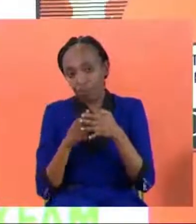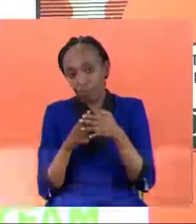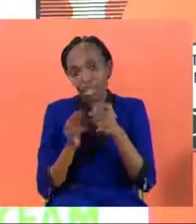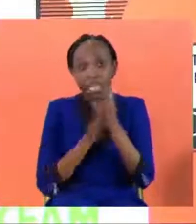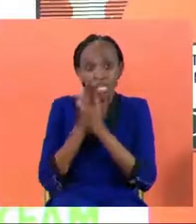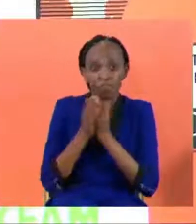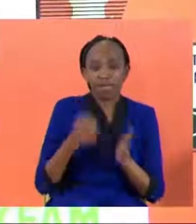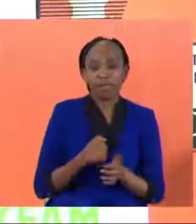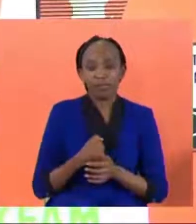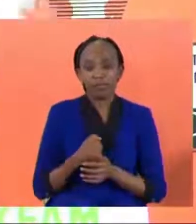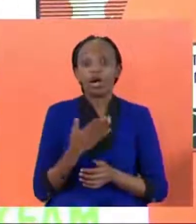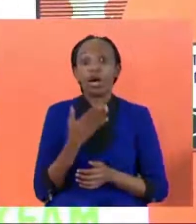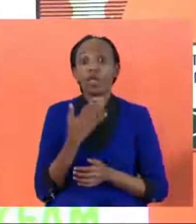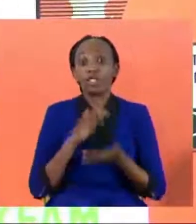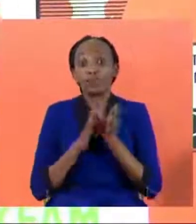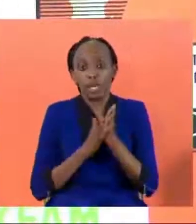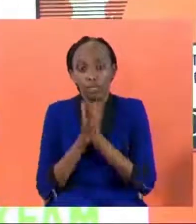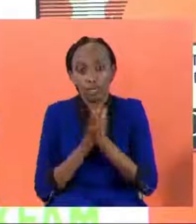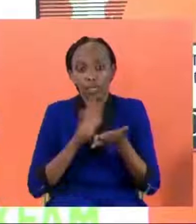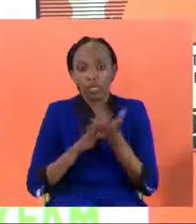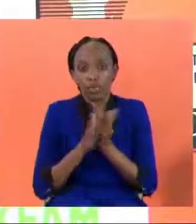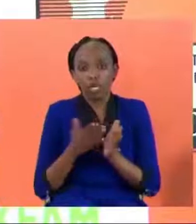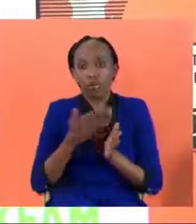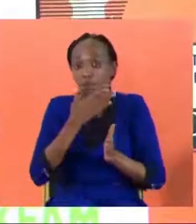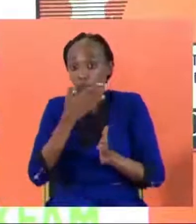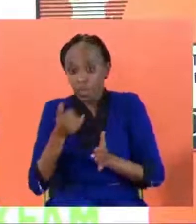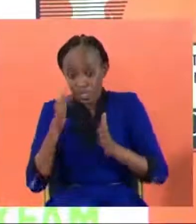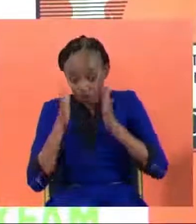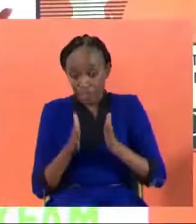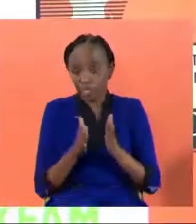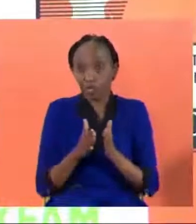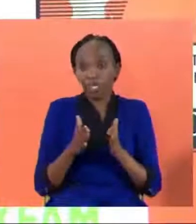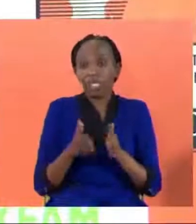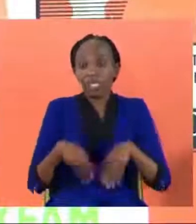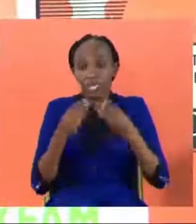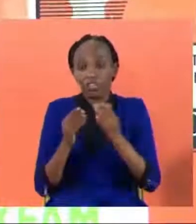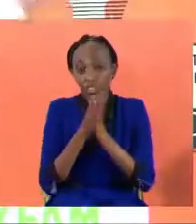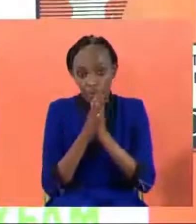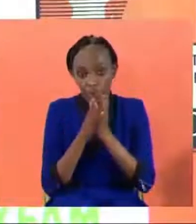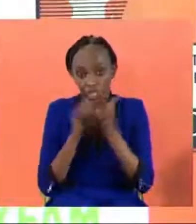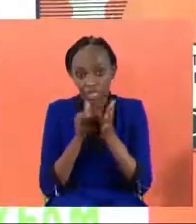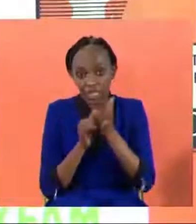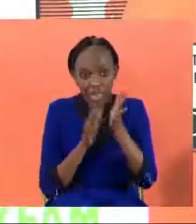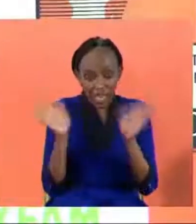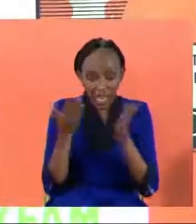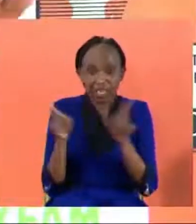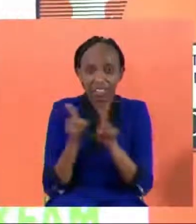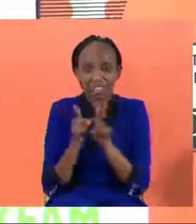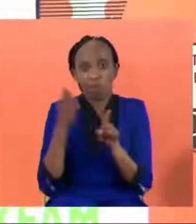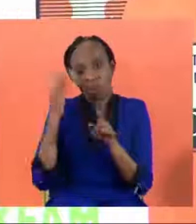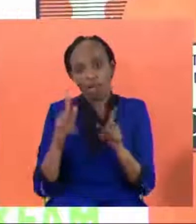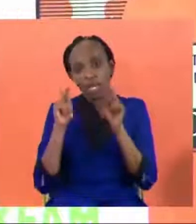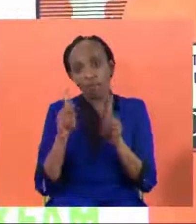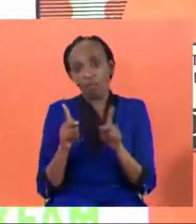me. I want to be inspired to be the best version of myself. So give stories that are very inspiring as well, because people